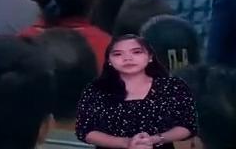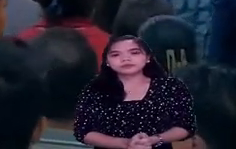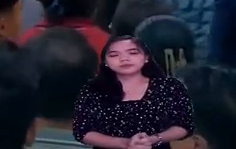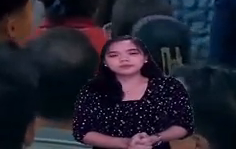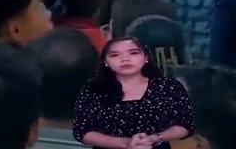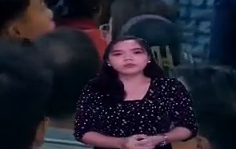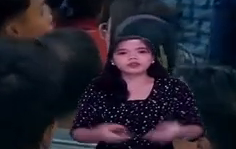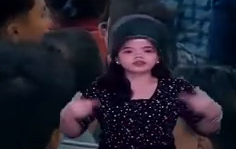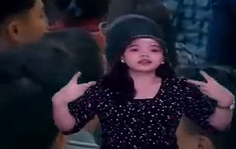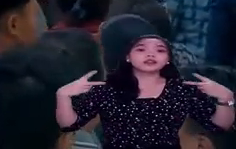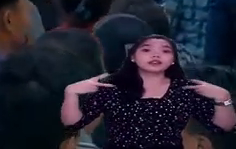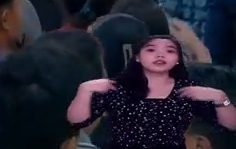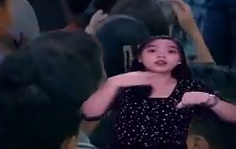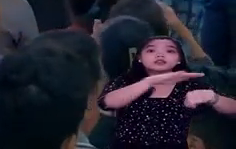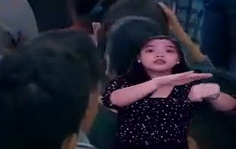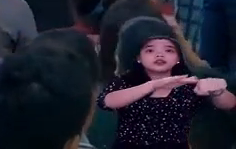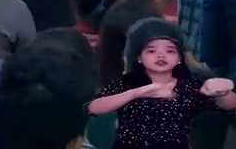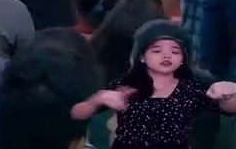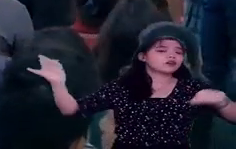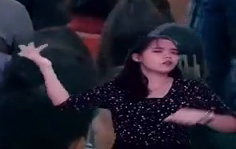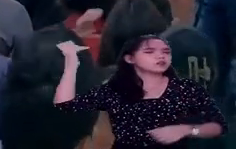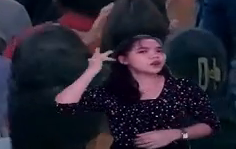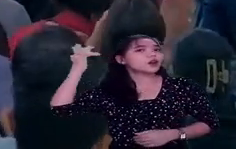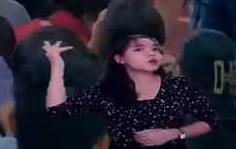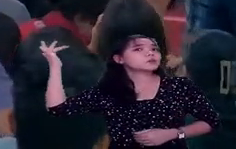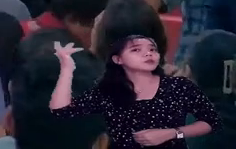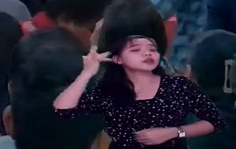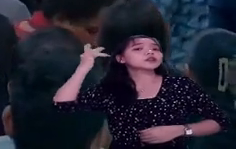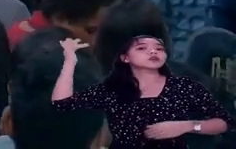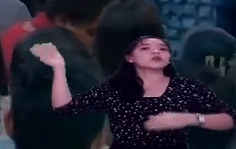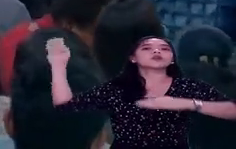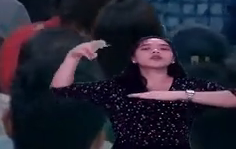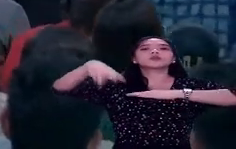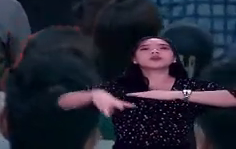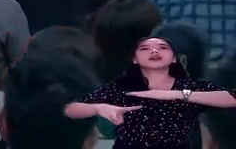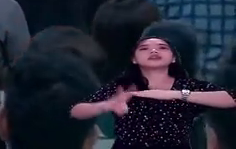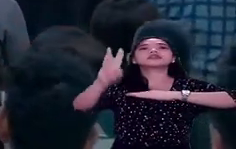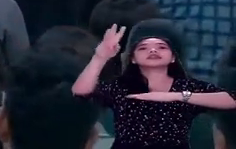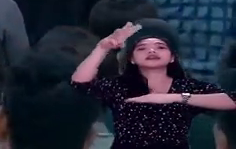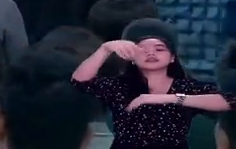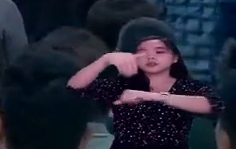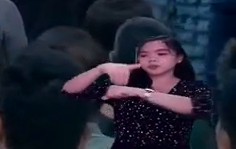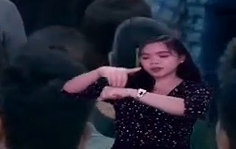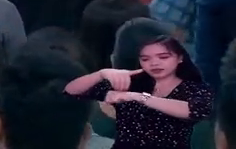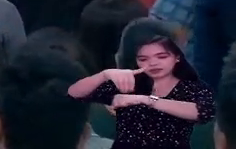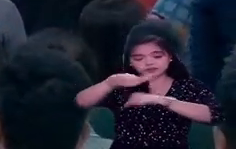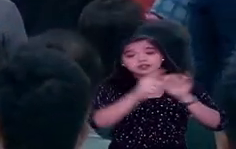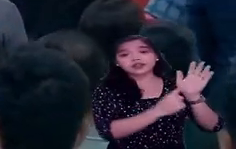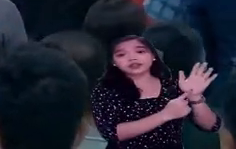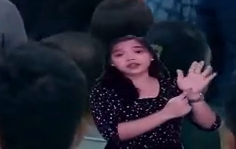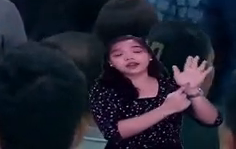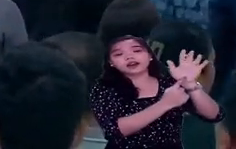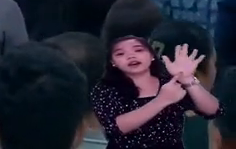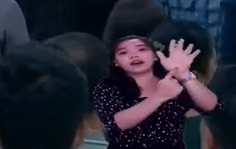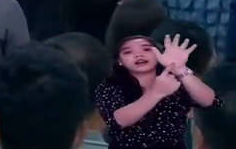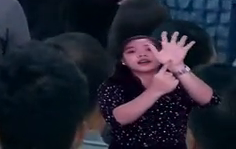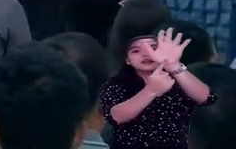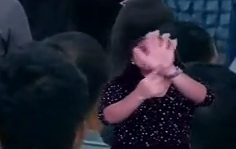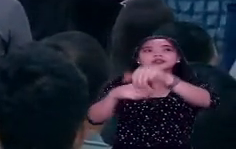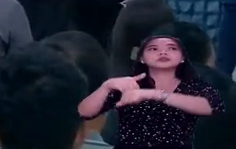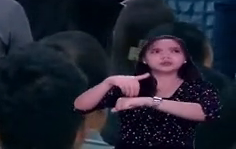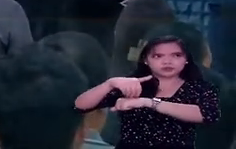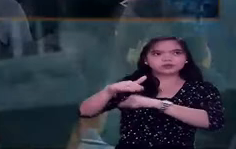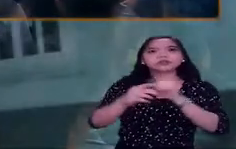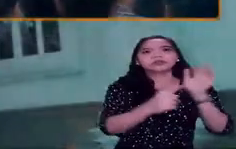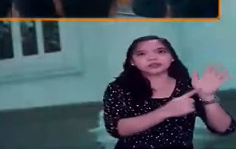Verse number one, sing. There's a call comes ringing o'er the restless wind. Send the